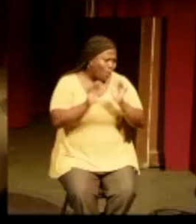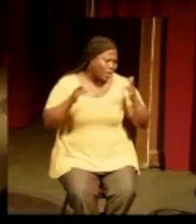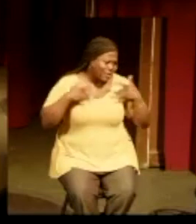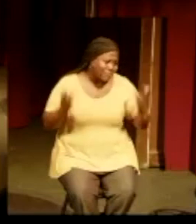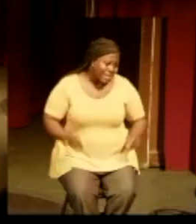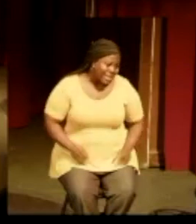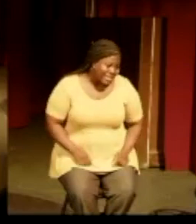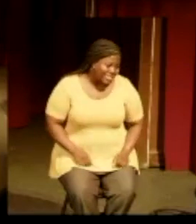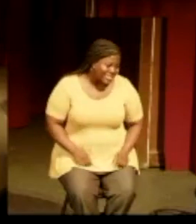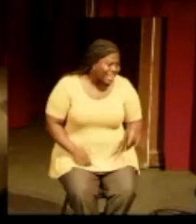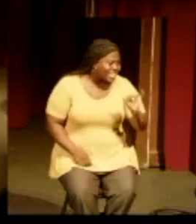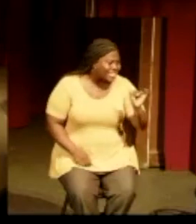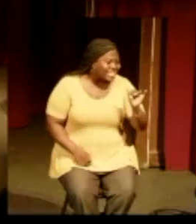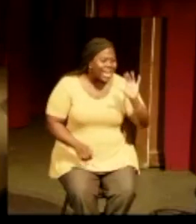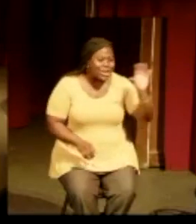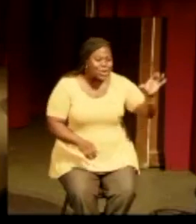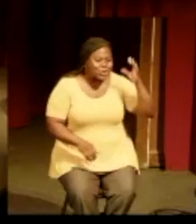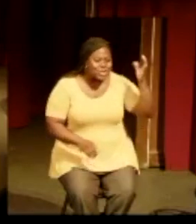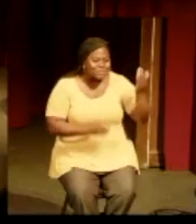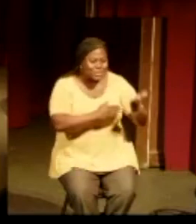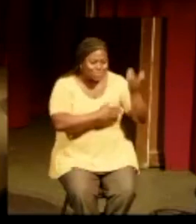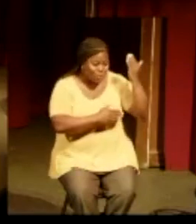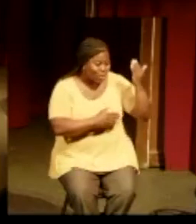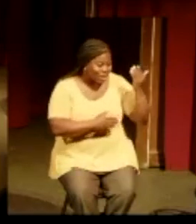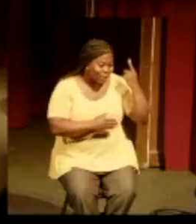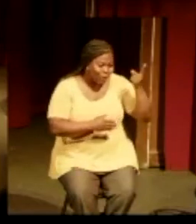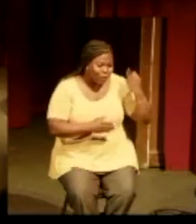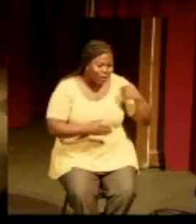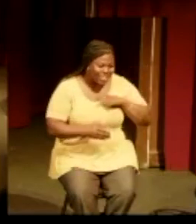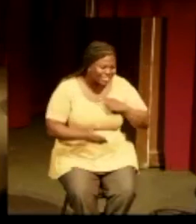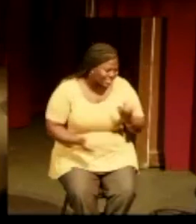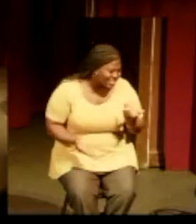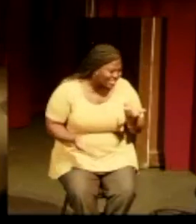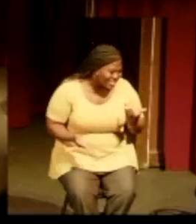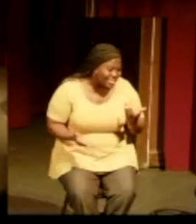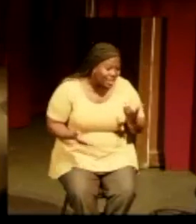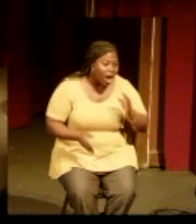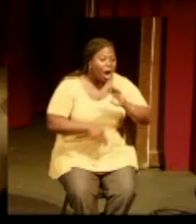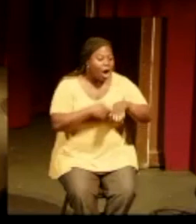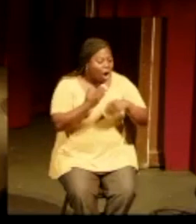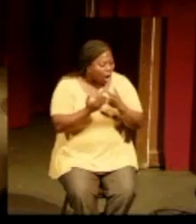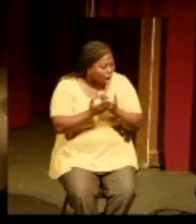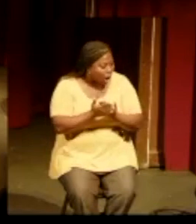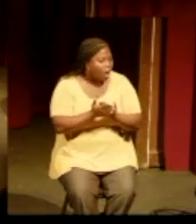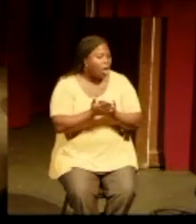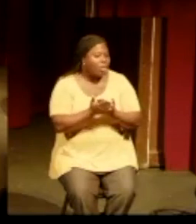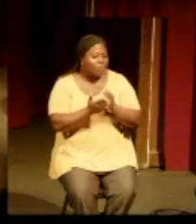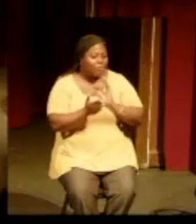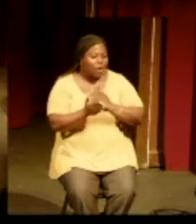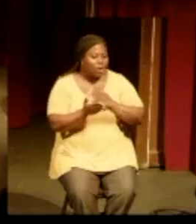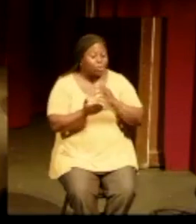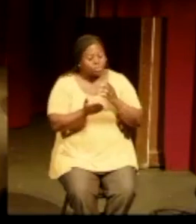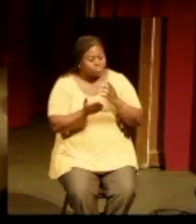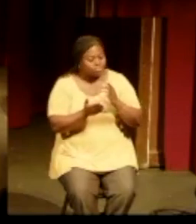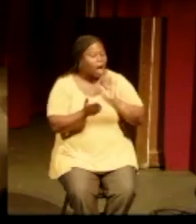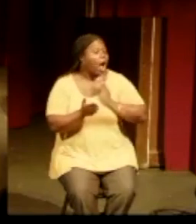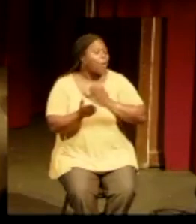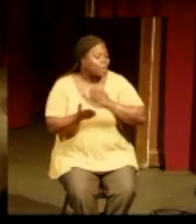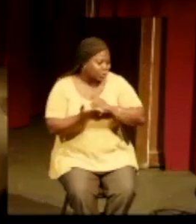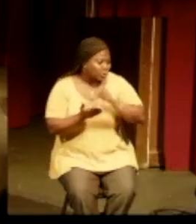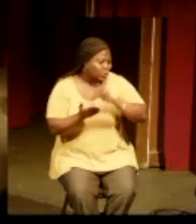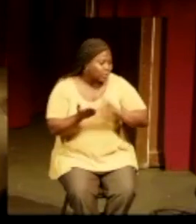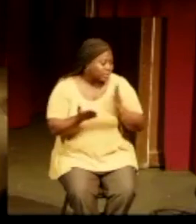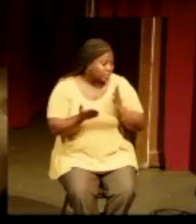like Christmas morning to children for all of us. To see our students cross that finish line is huge. And